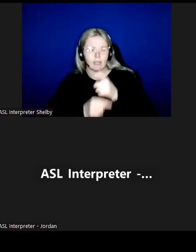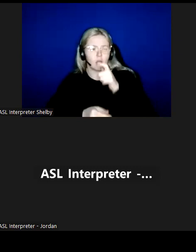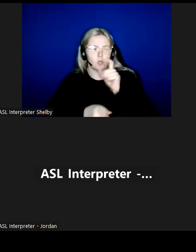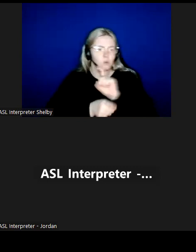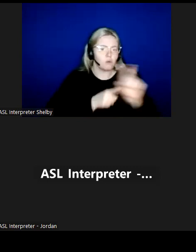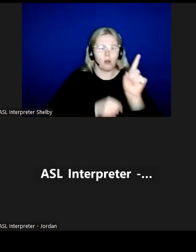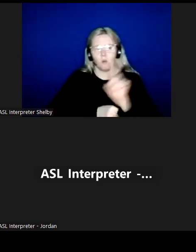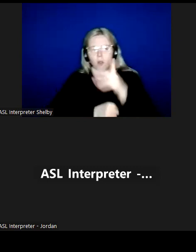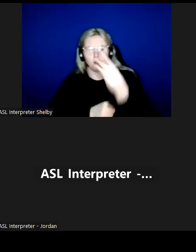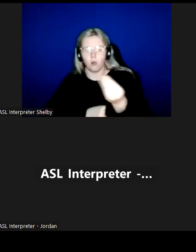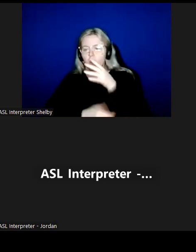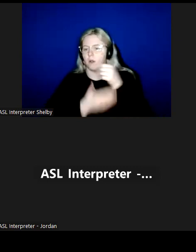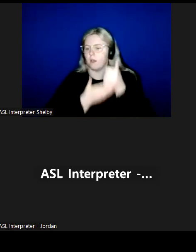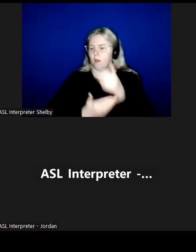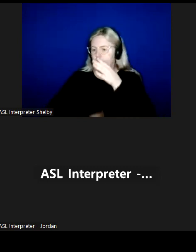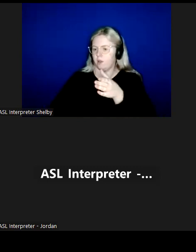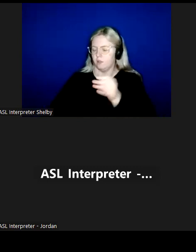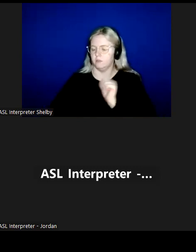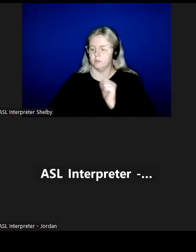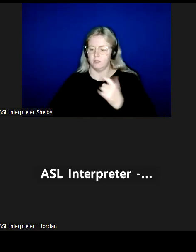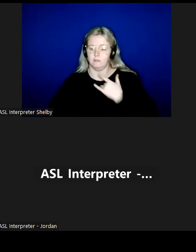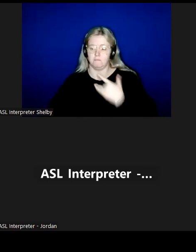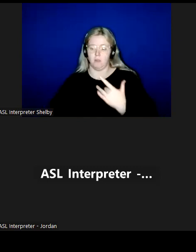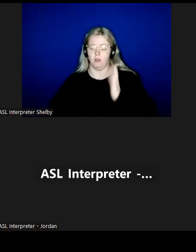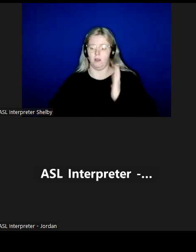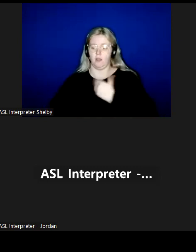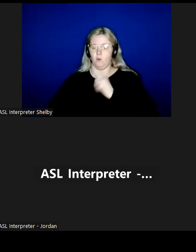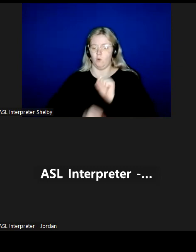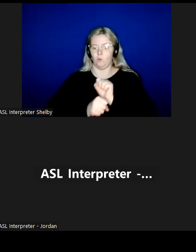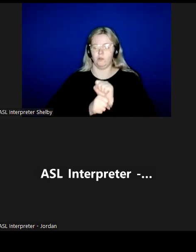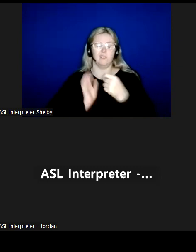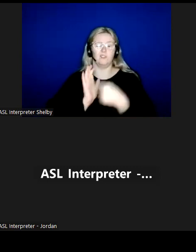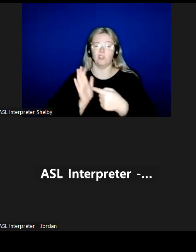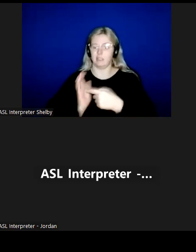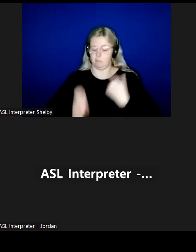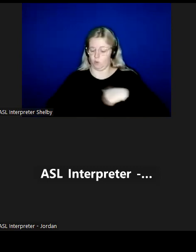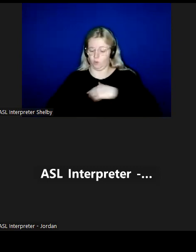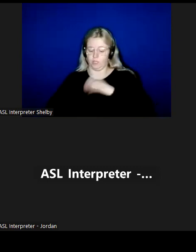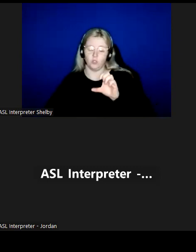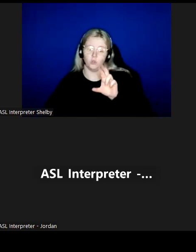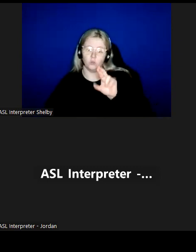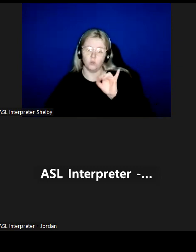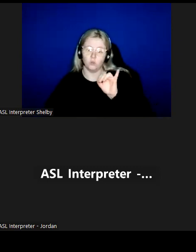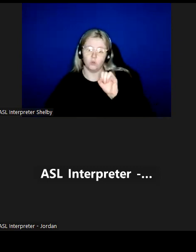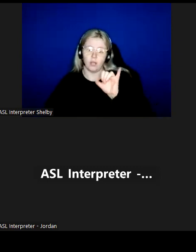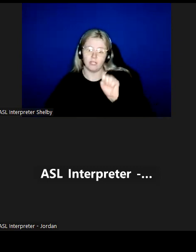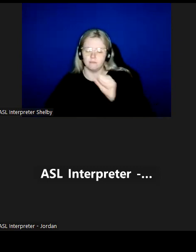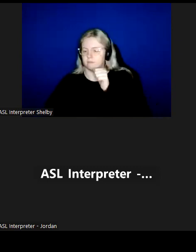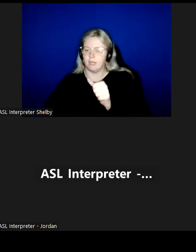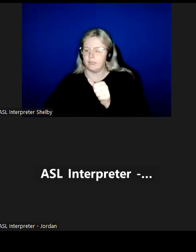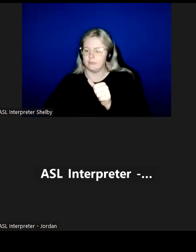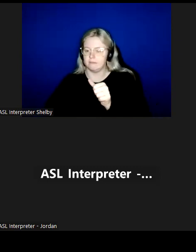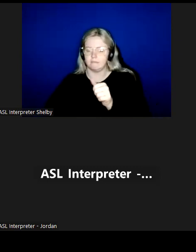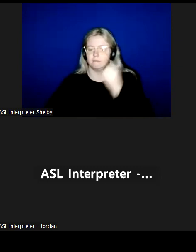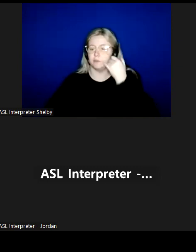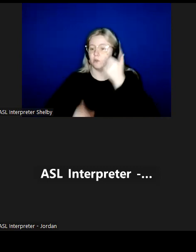The work that we do is often not, we're not a crisis line. If you call grief and bereavement services in